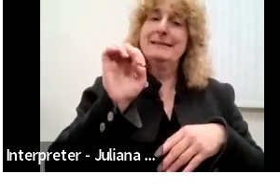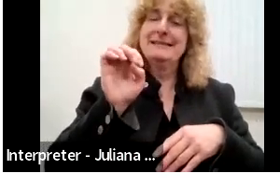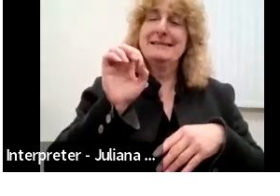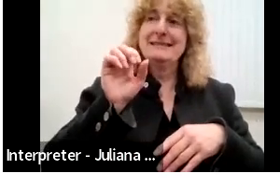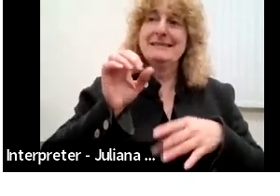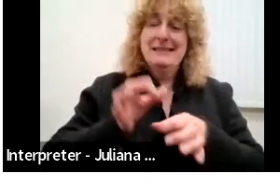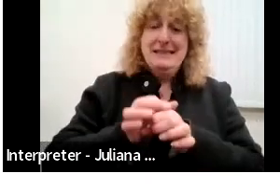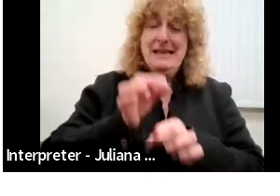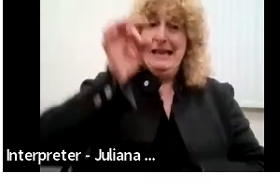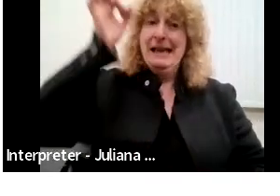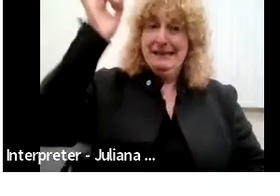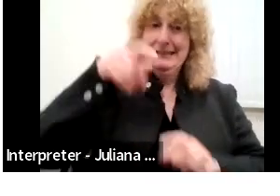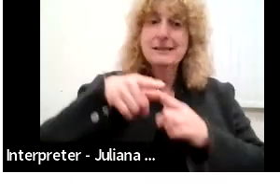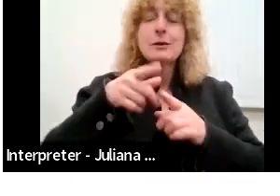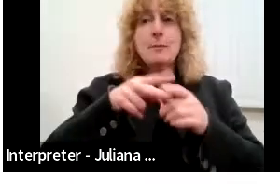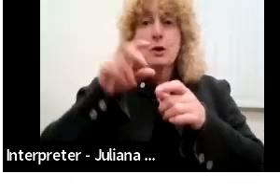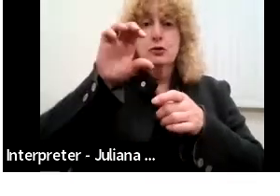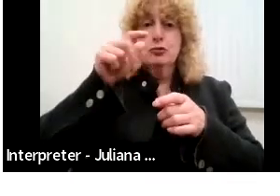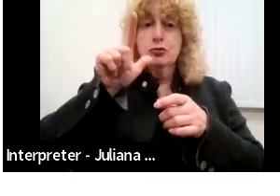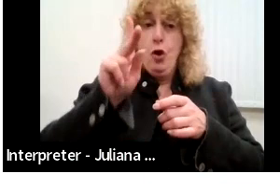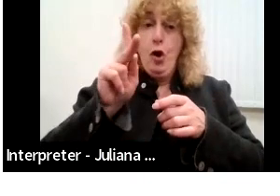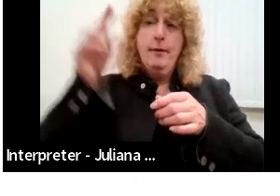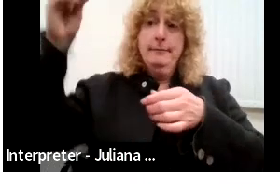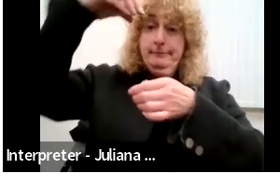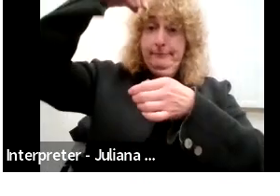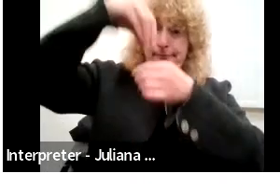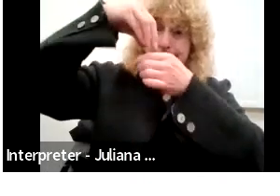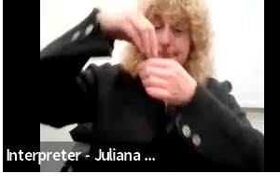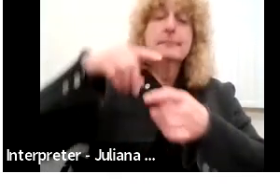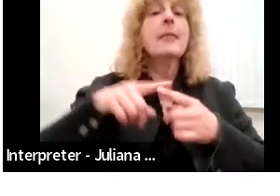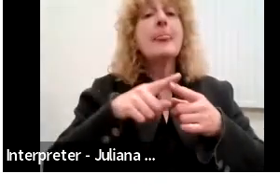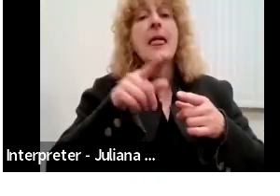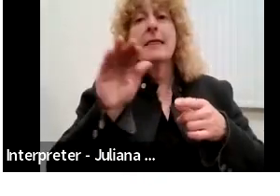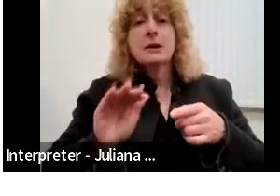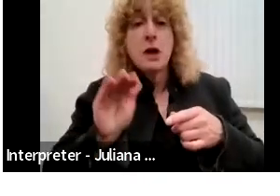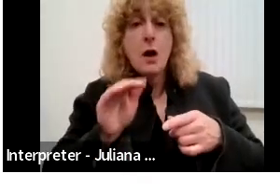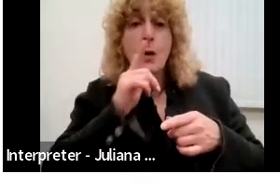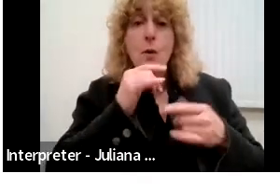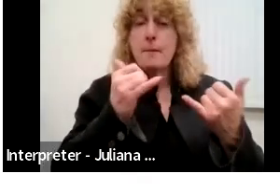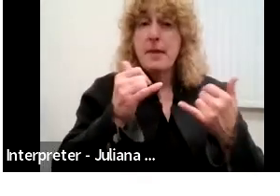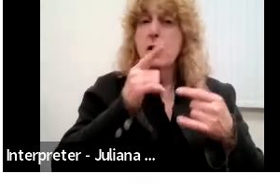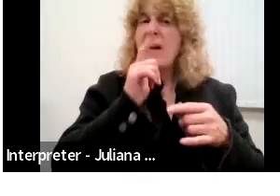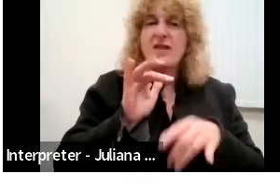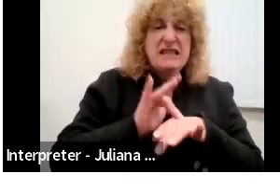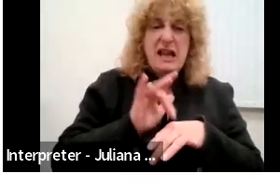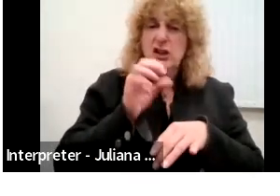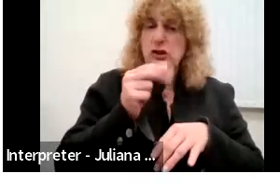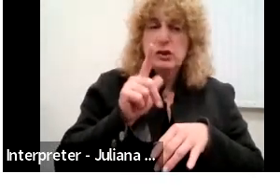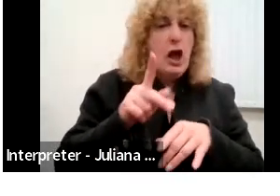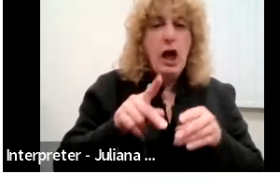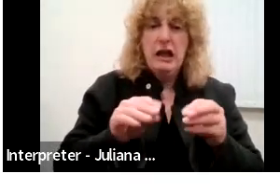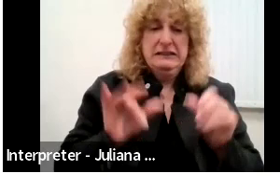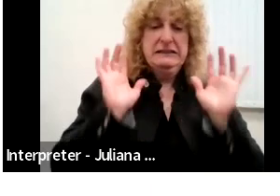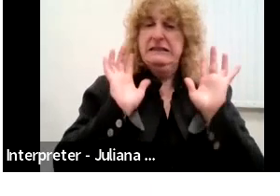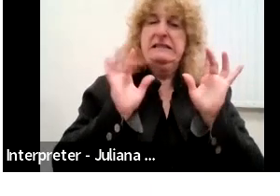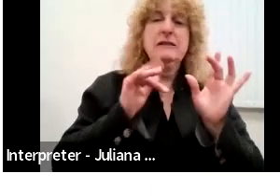the stick holder that's on the screen. And then the child that's playing with it, they don't have to touch the chalk at all. They just kind of hold